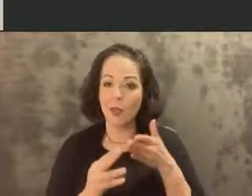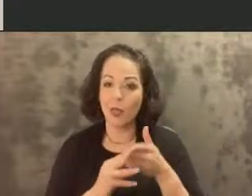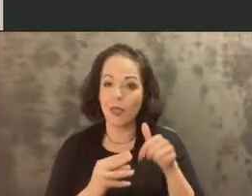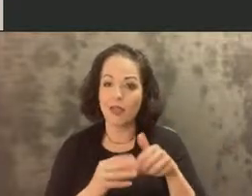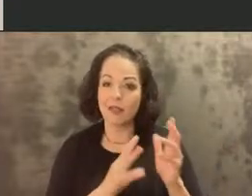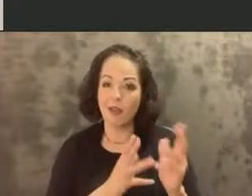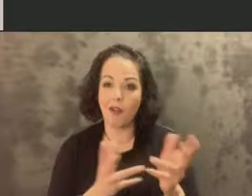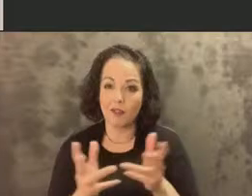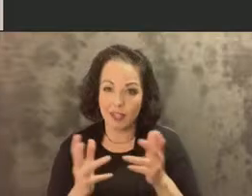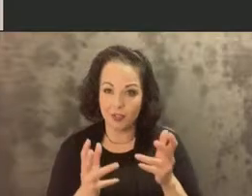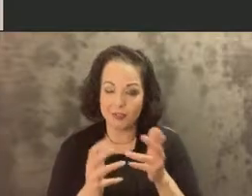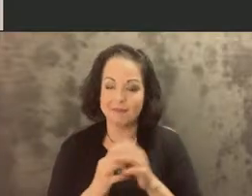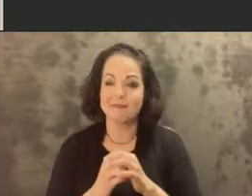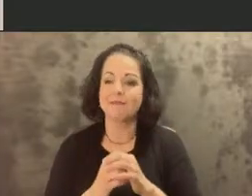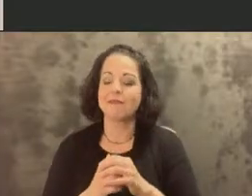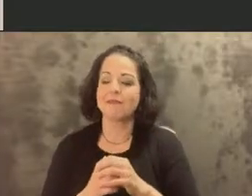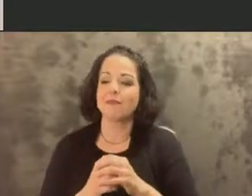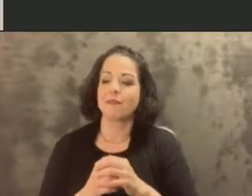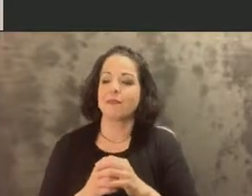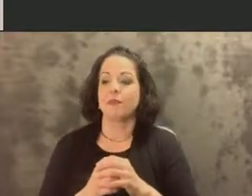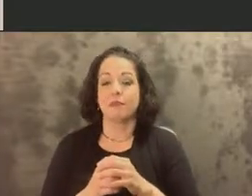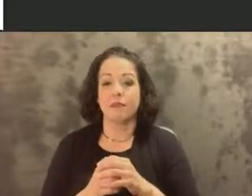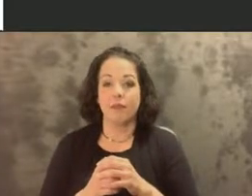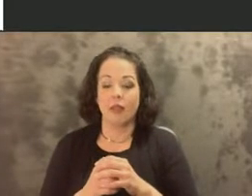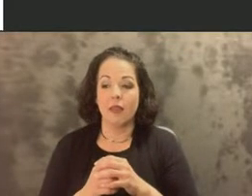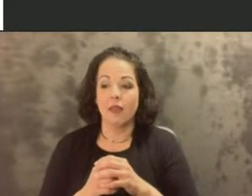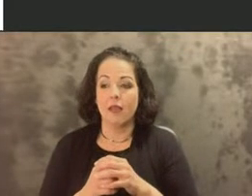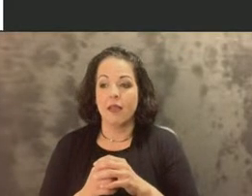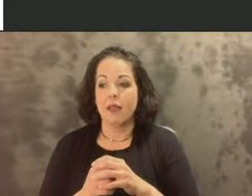conversation. Can we go to the next slide?